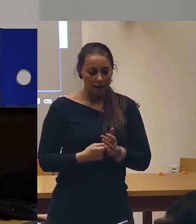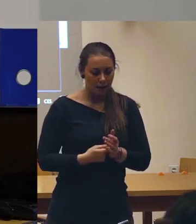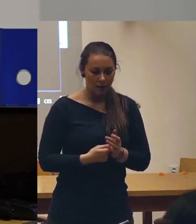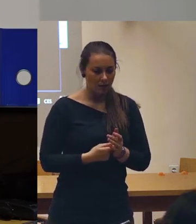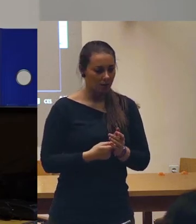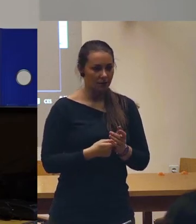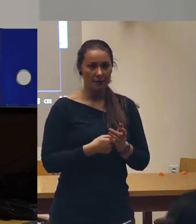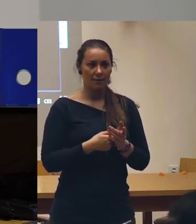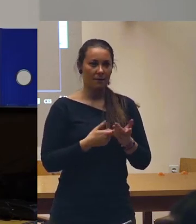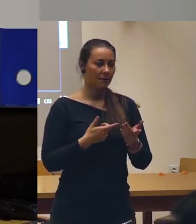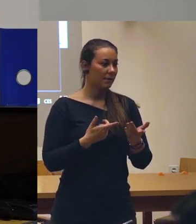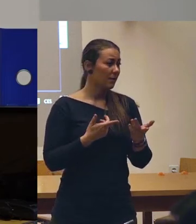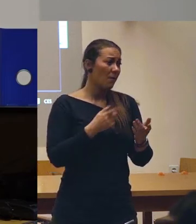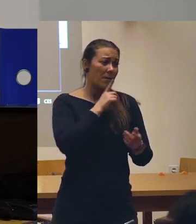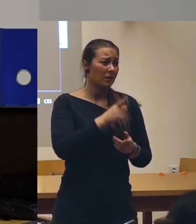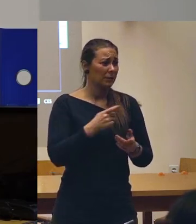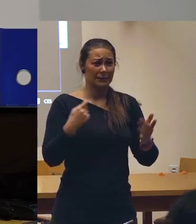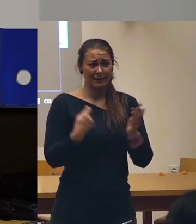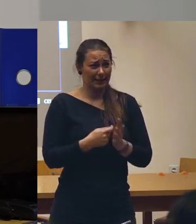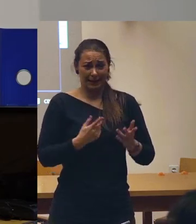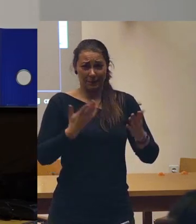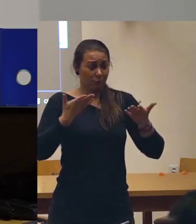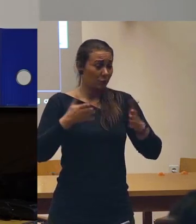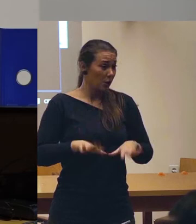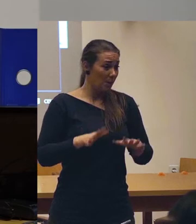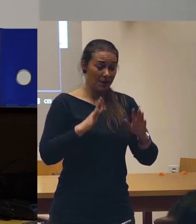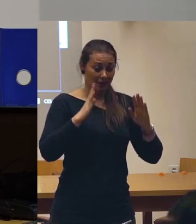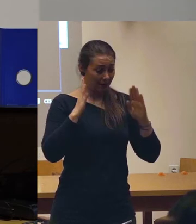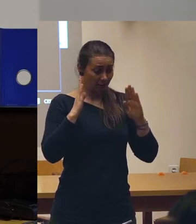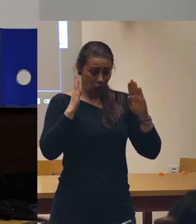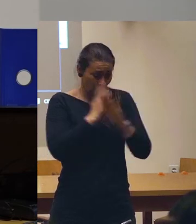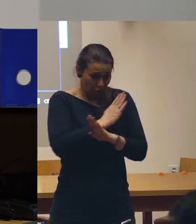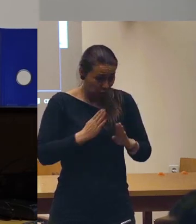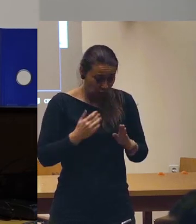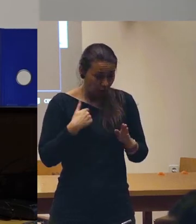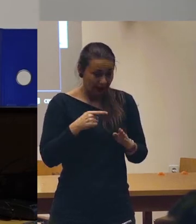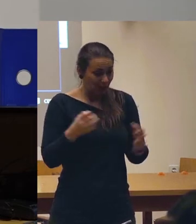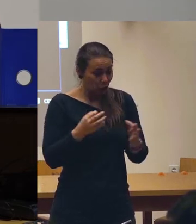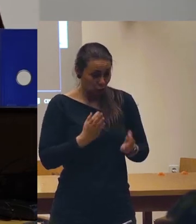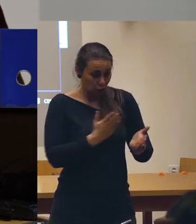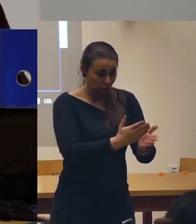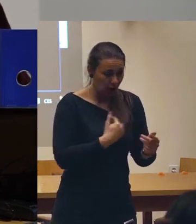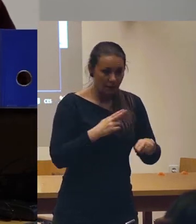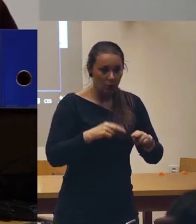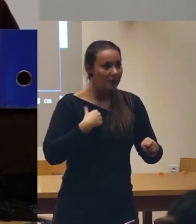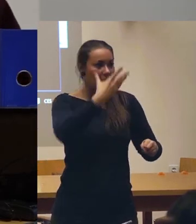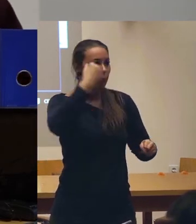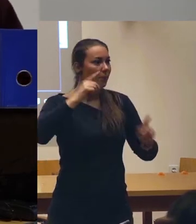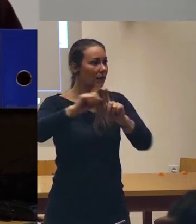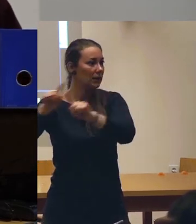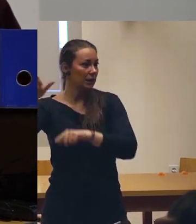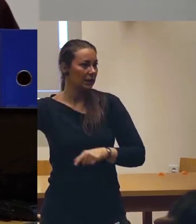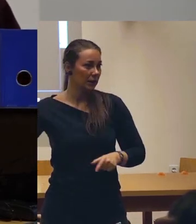some small institutional decision, you need to think about this precise visitor, about these